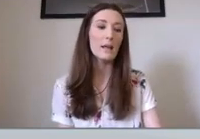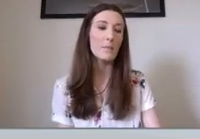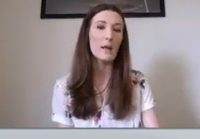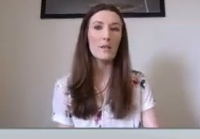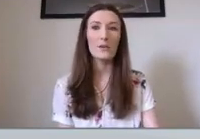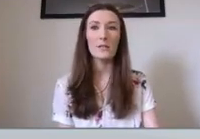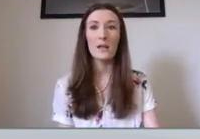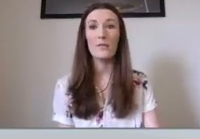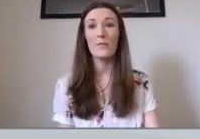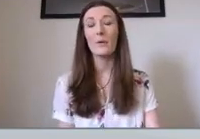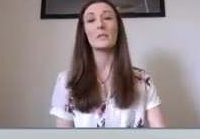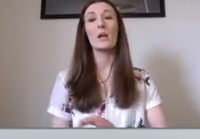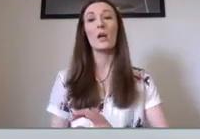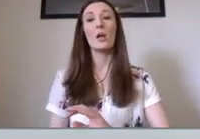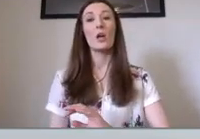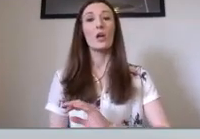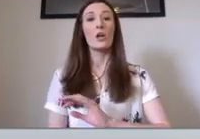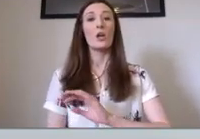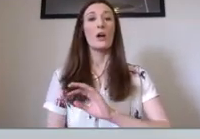Okay, keeping others informed.